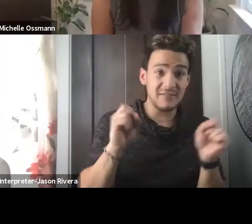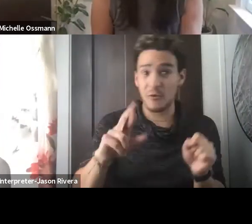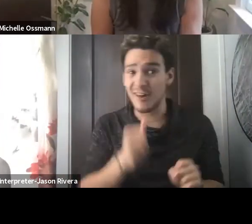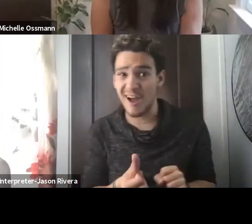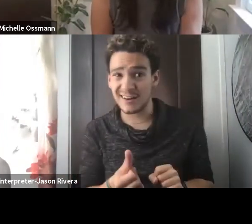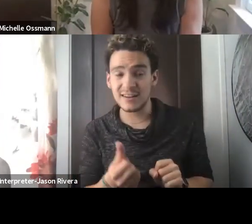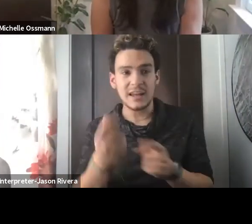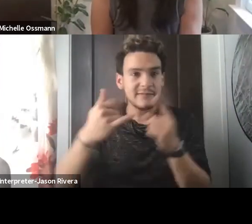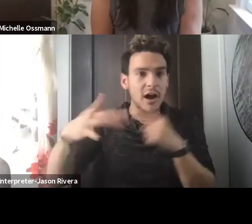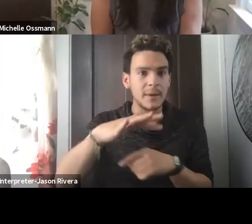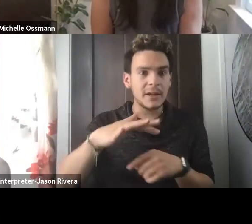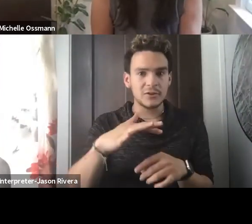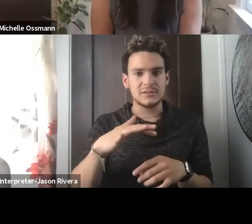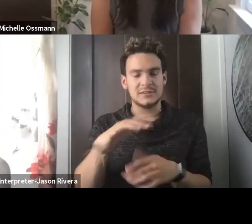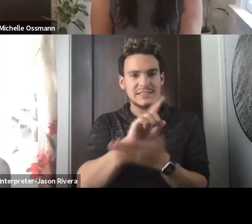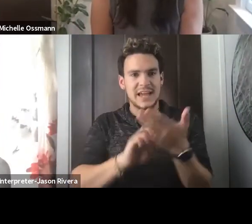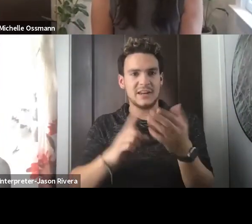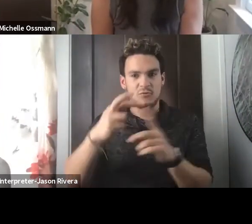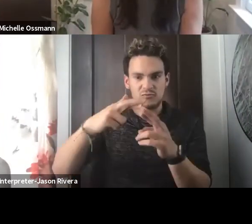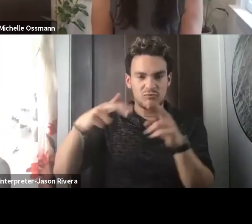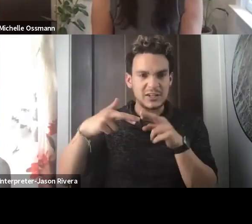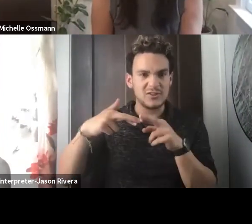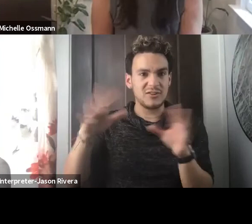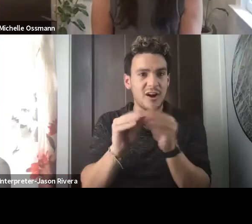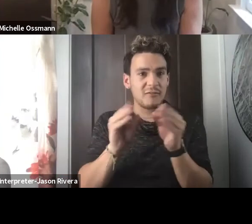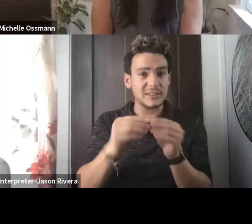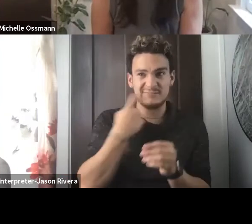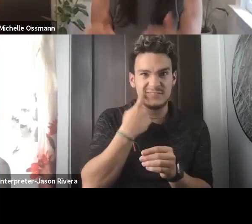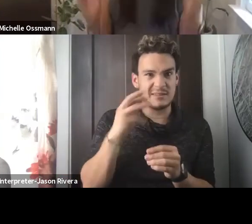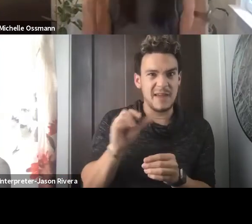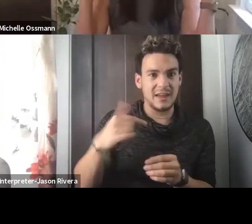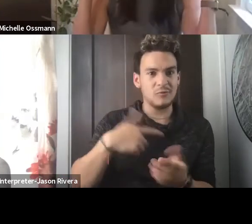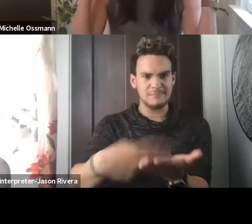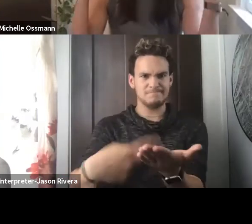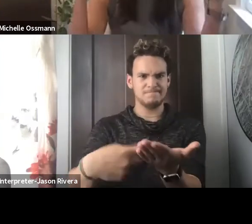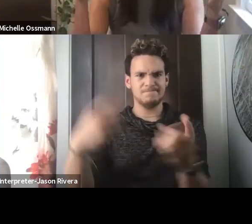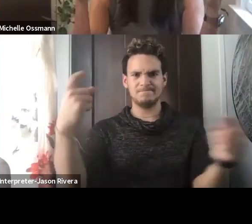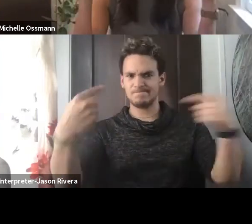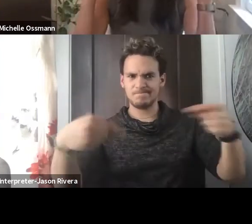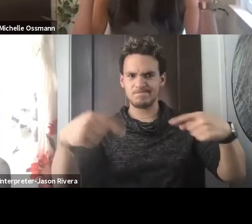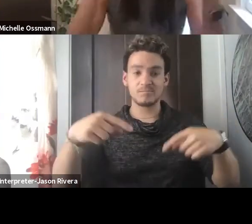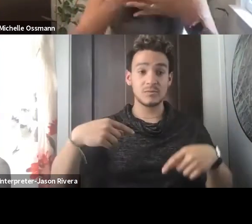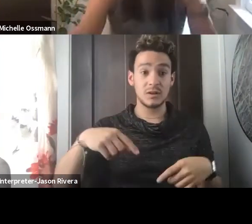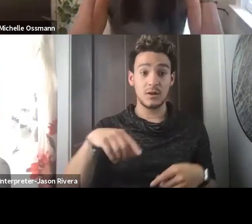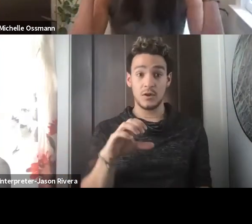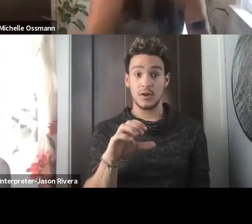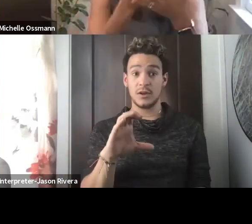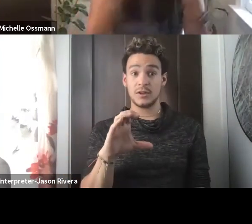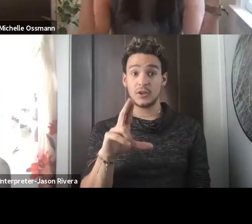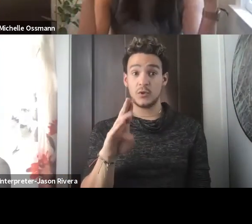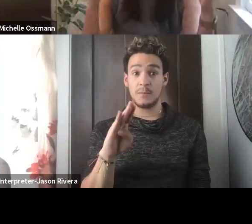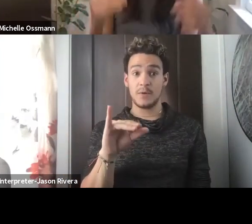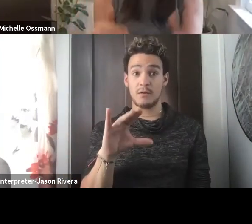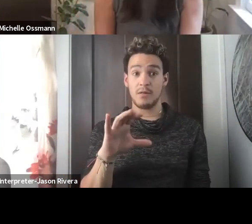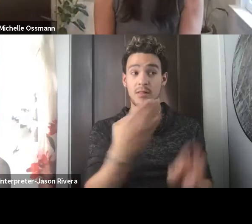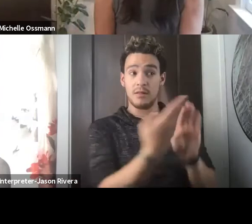Environmental Design Research Association conference this past May, we had quite a healthy debate around the notion of does a cubicle where you have, assuming you have